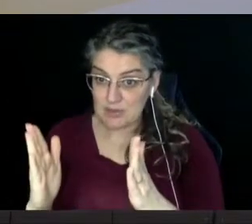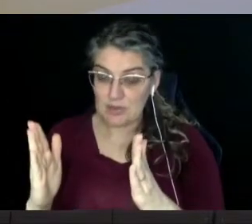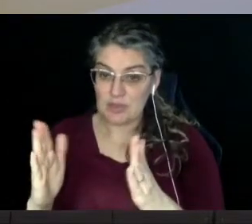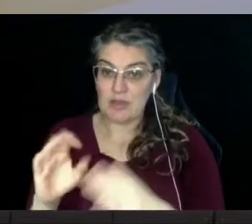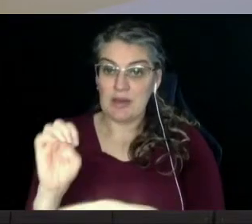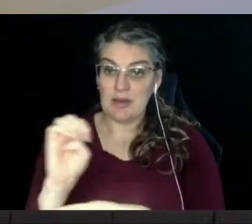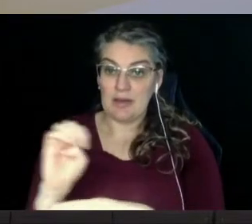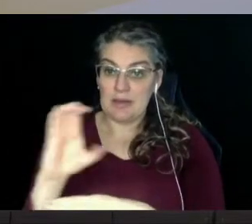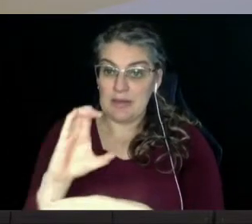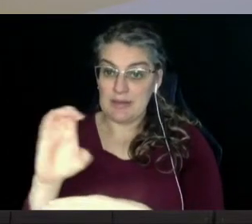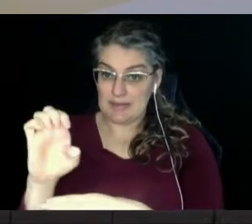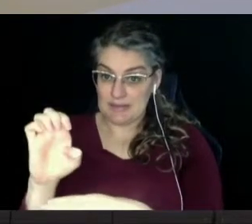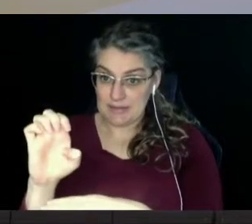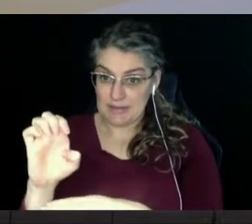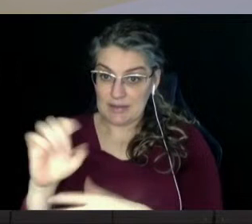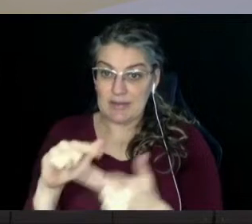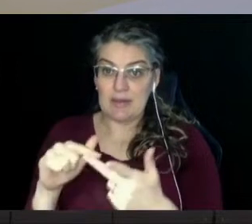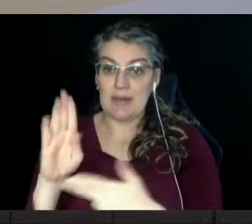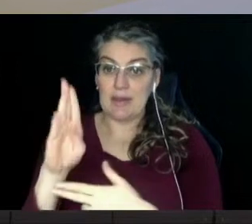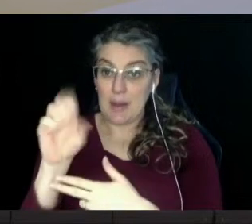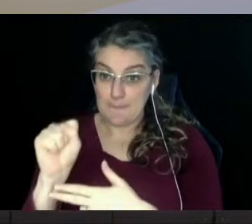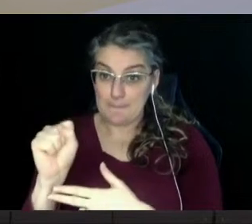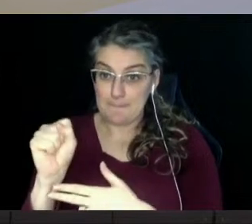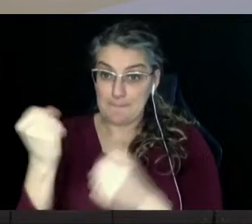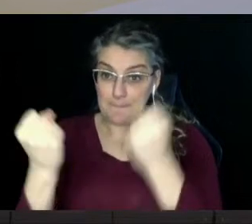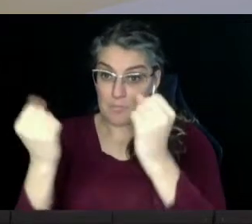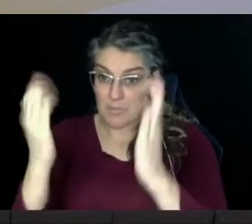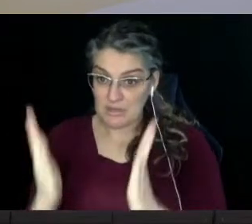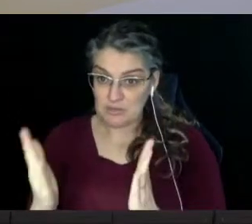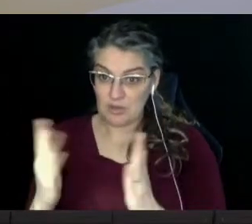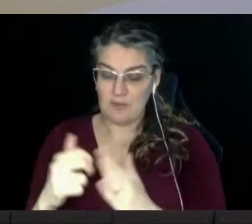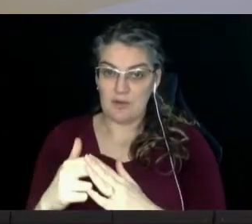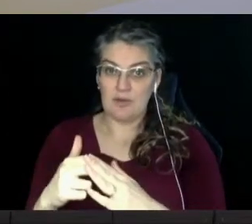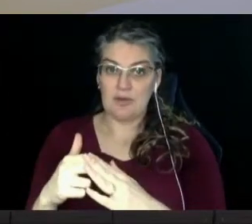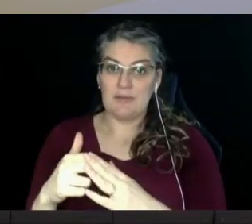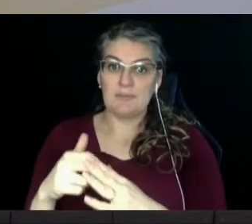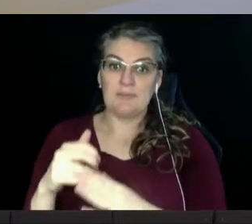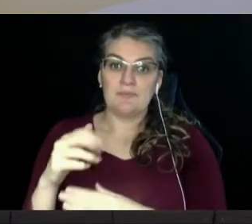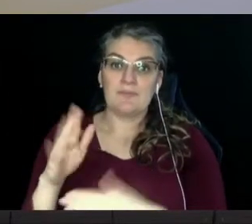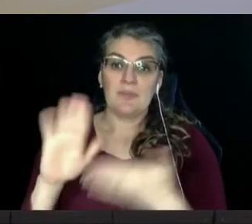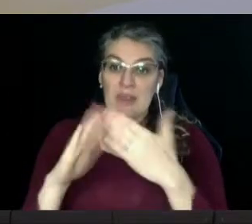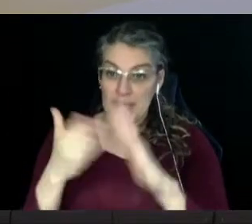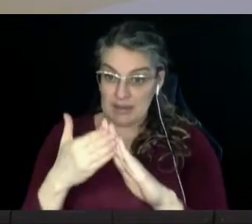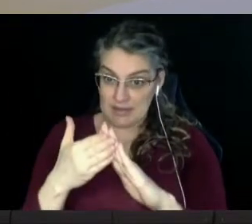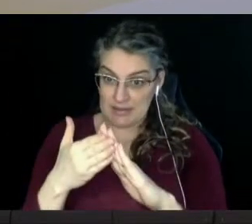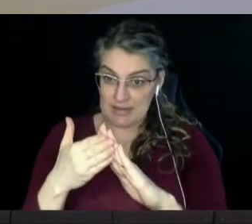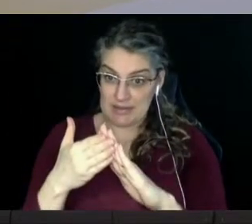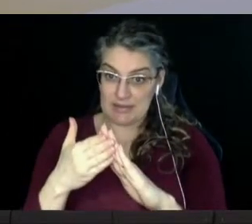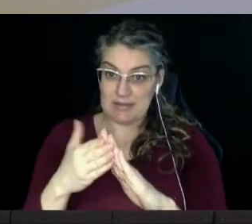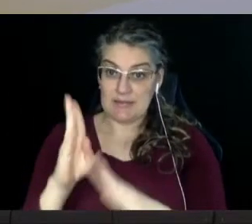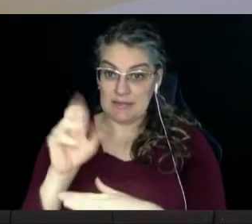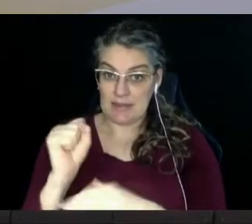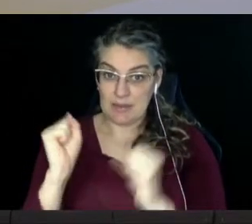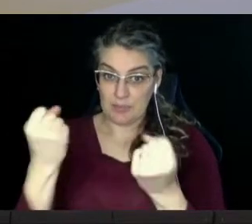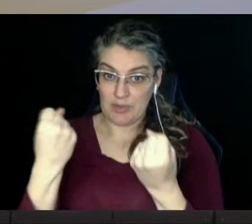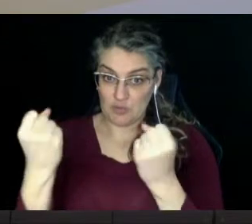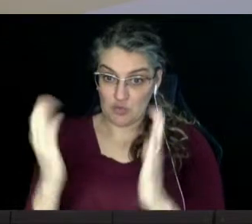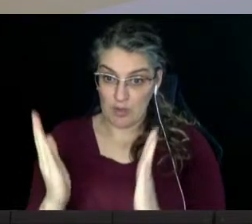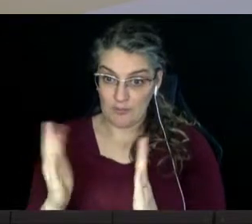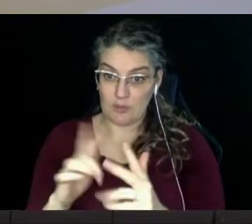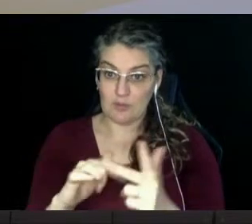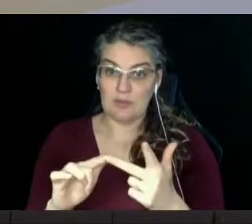school staff, including bus drivers, public transit drivers, telecommunications, food manufacturing and processing,